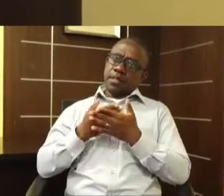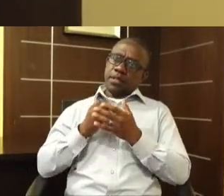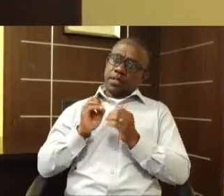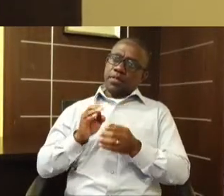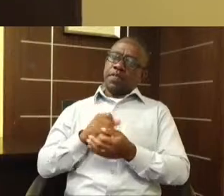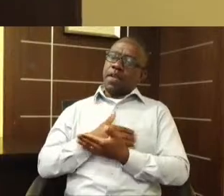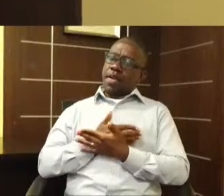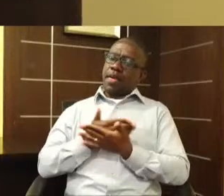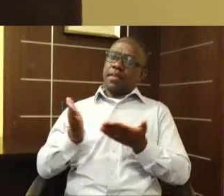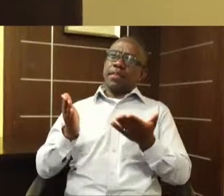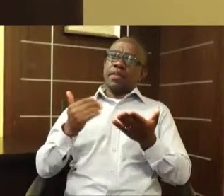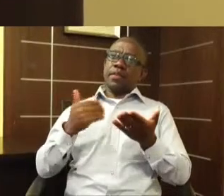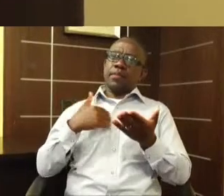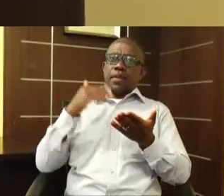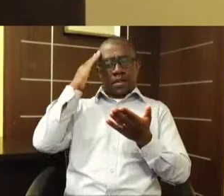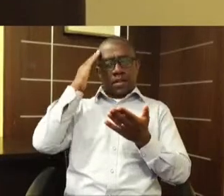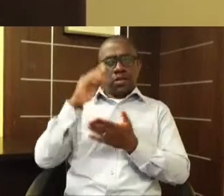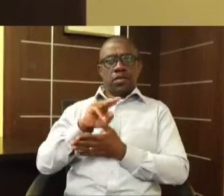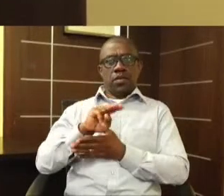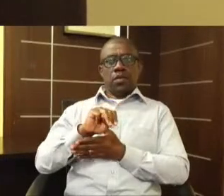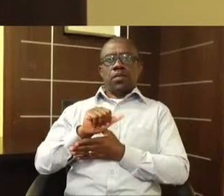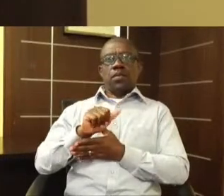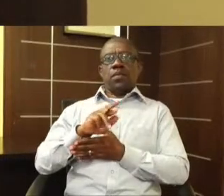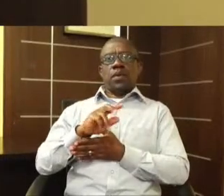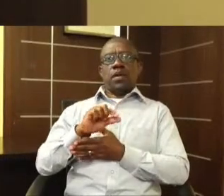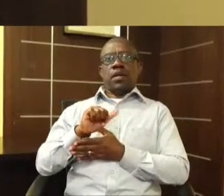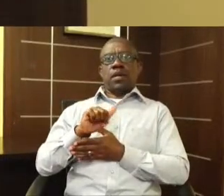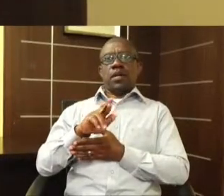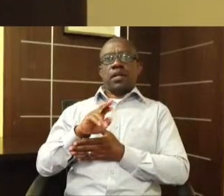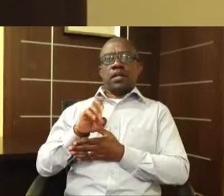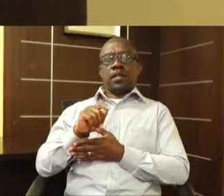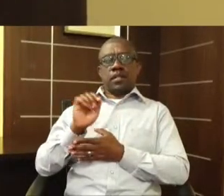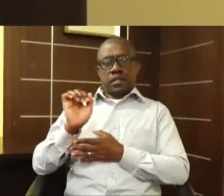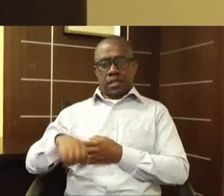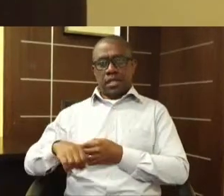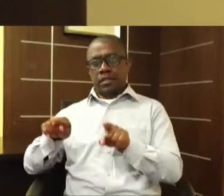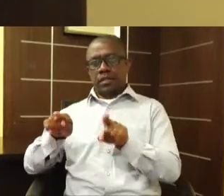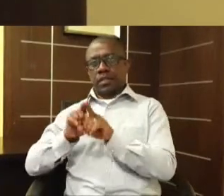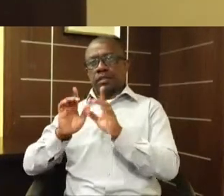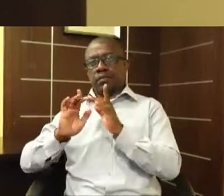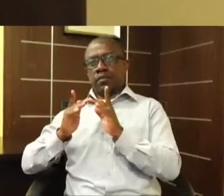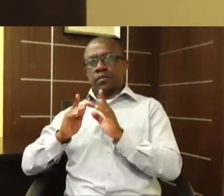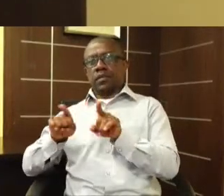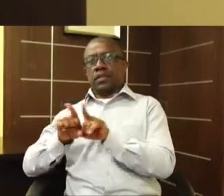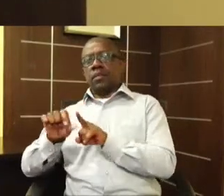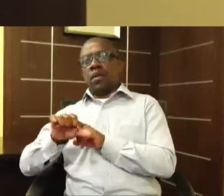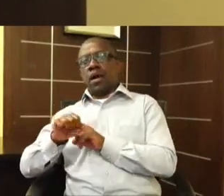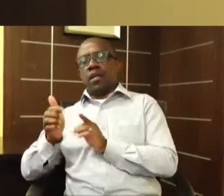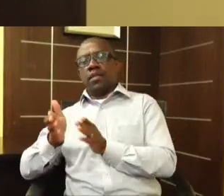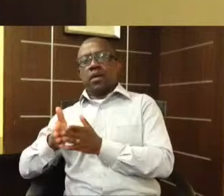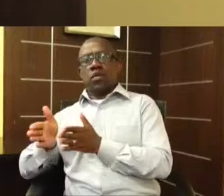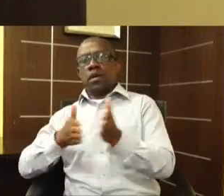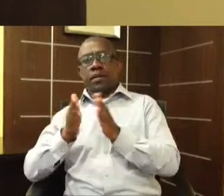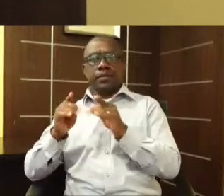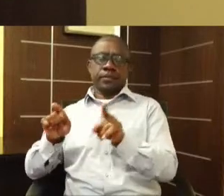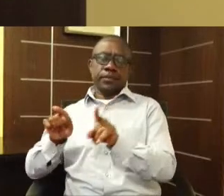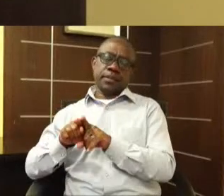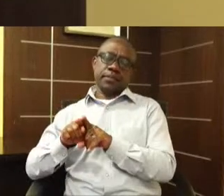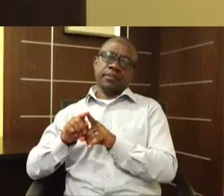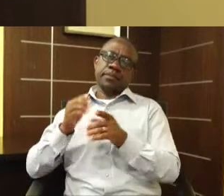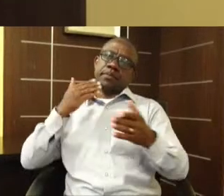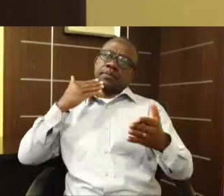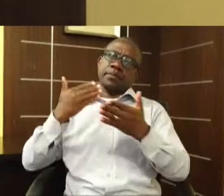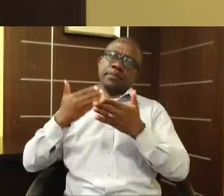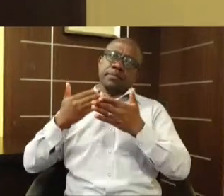I know Margaret has you an email. We can get you online via the other channel. And thank you so much,